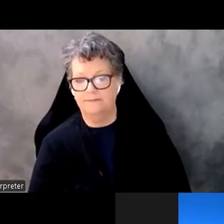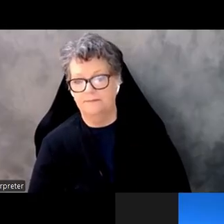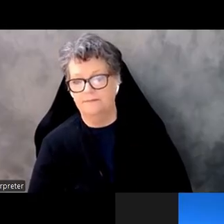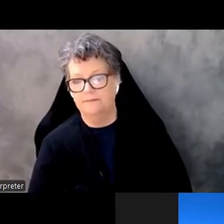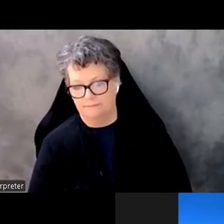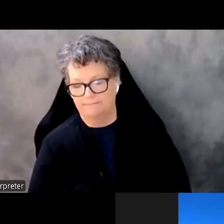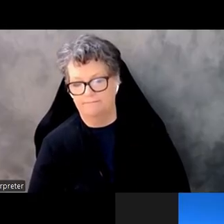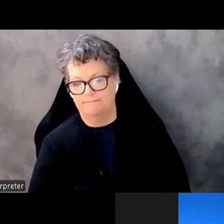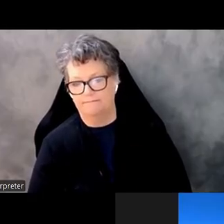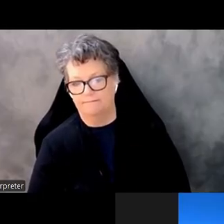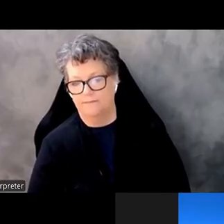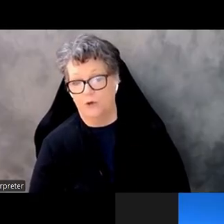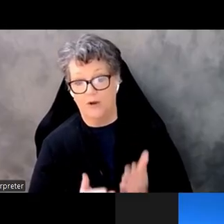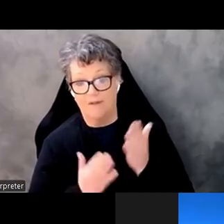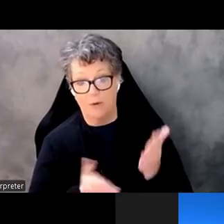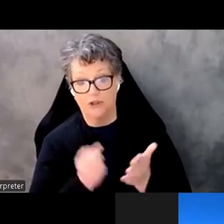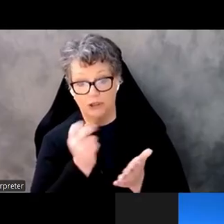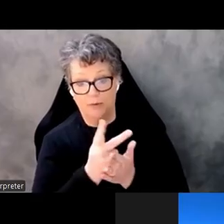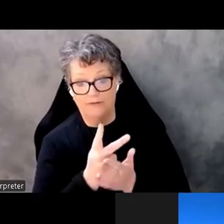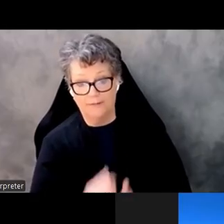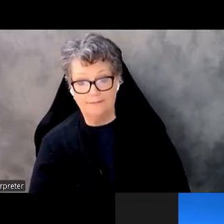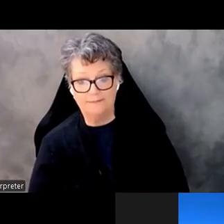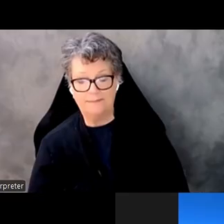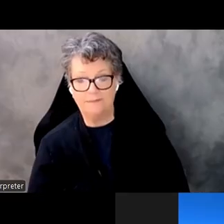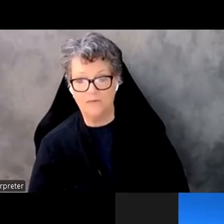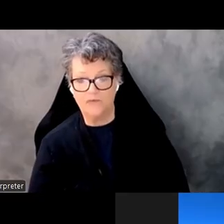Okay, do I have a motion to approve the resolution?